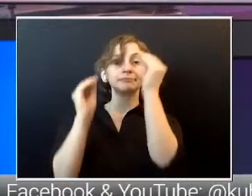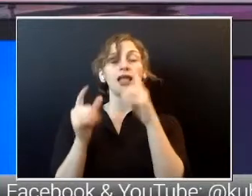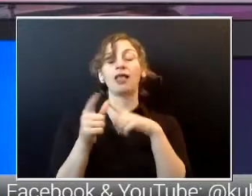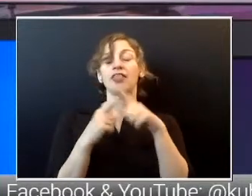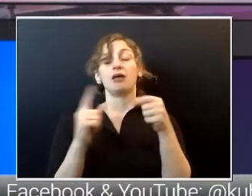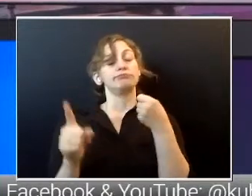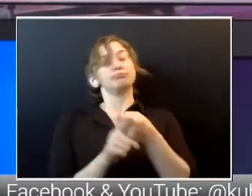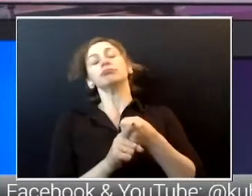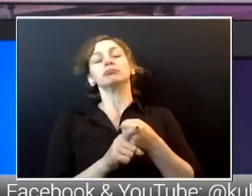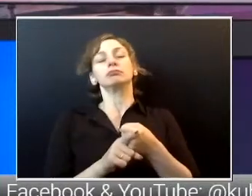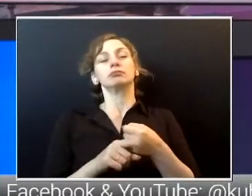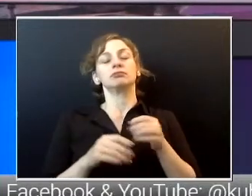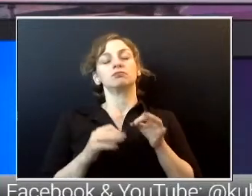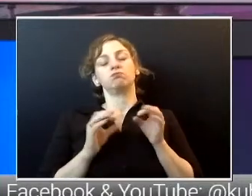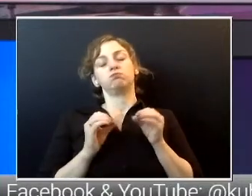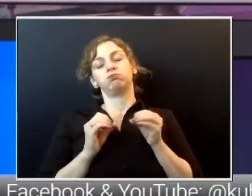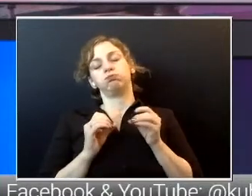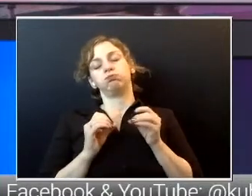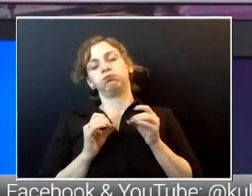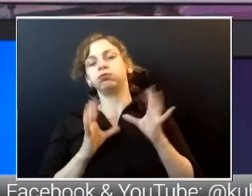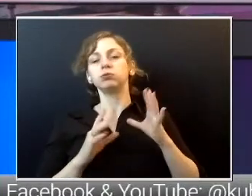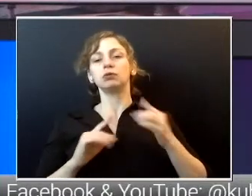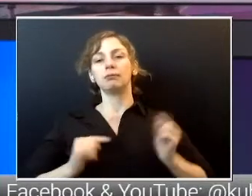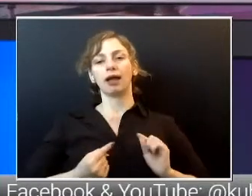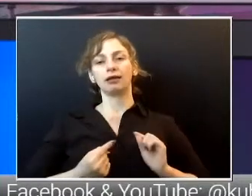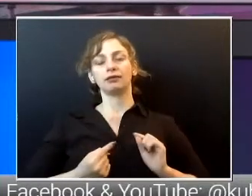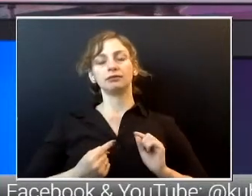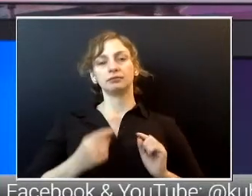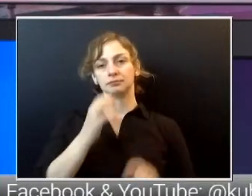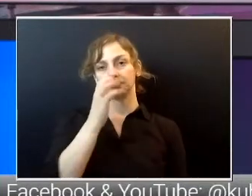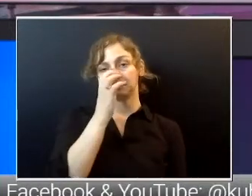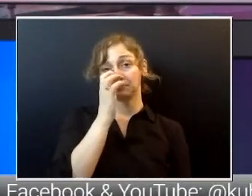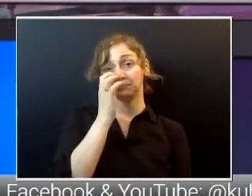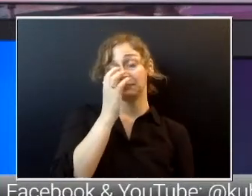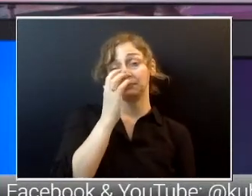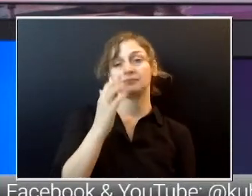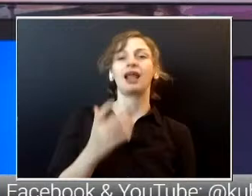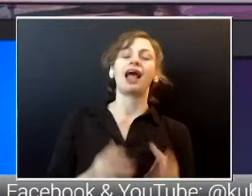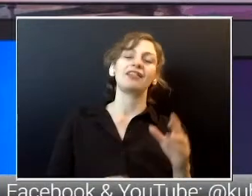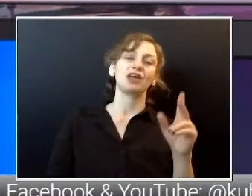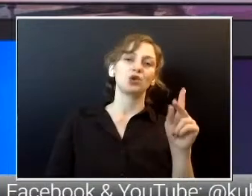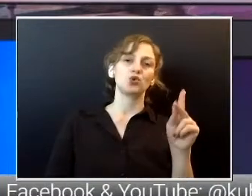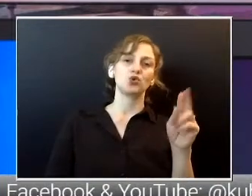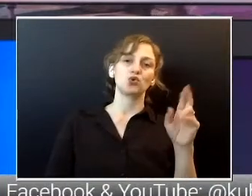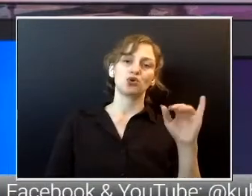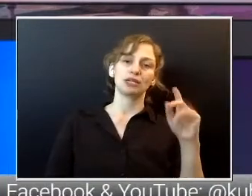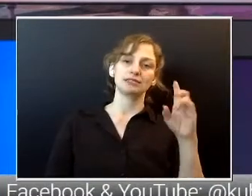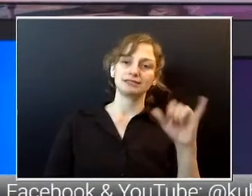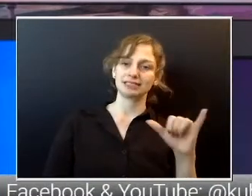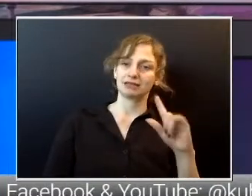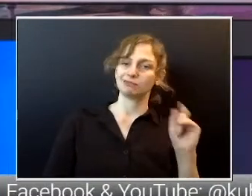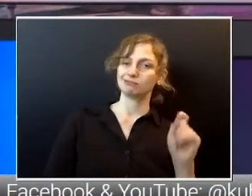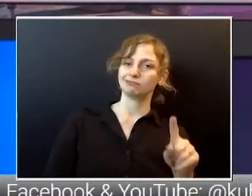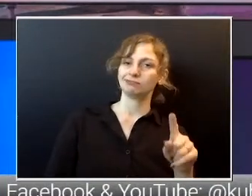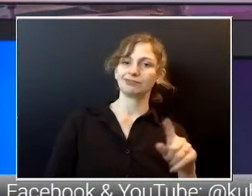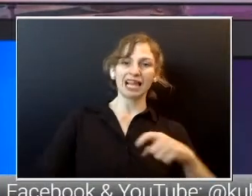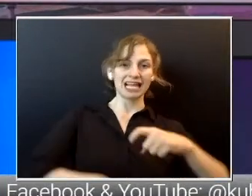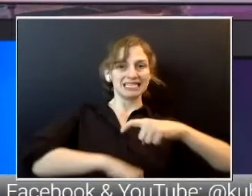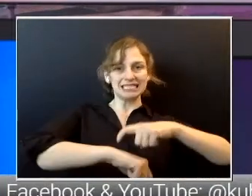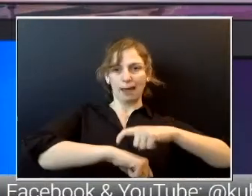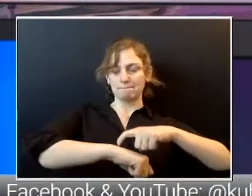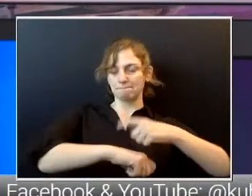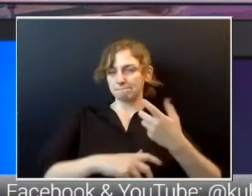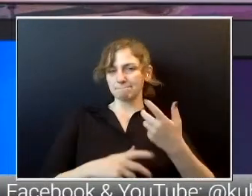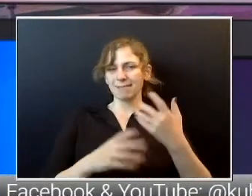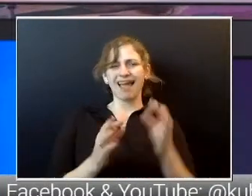And then the next question we had from Christy was asking about time and how critical was it that she was able to get to that,